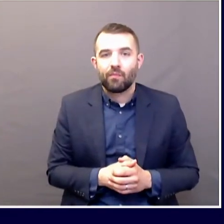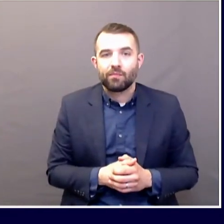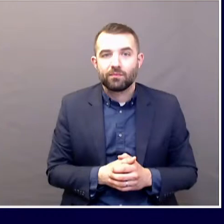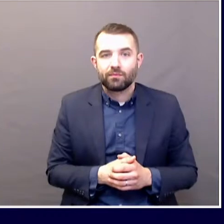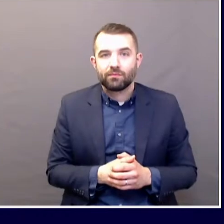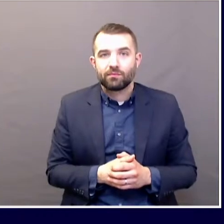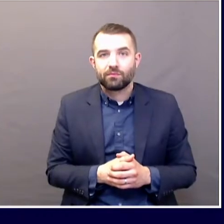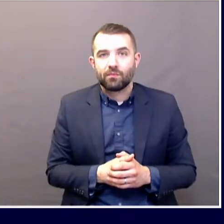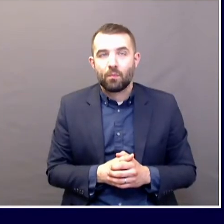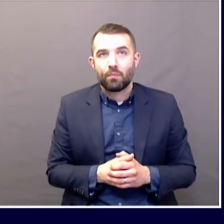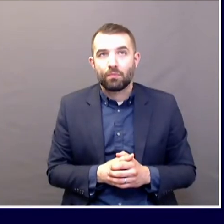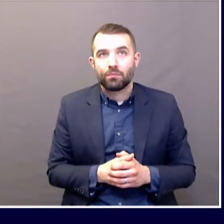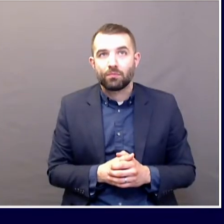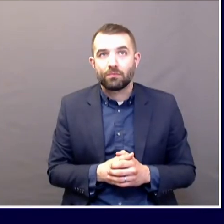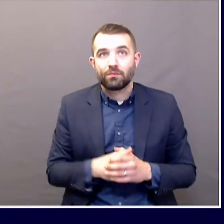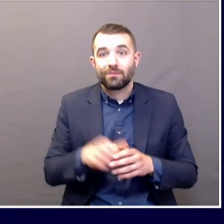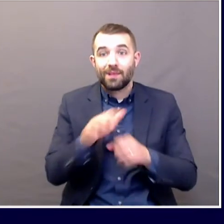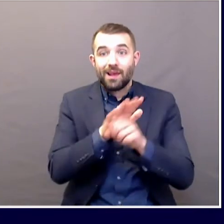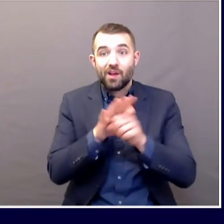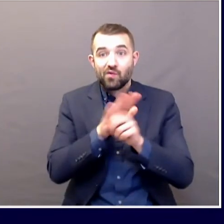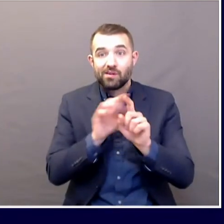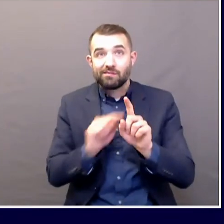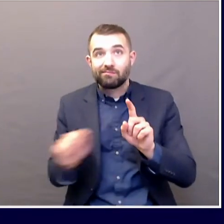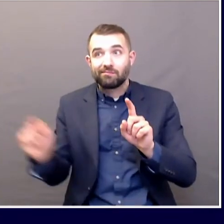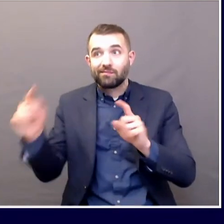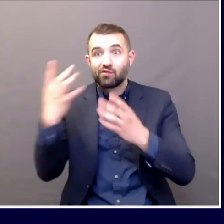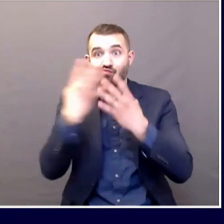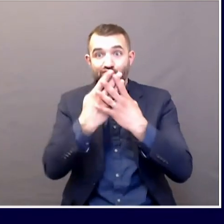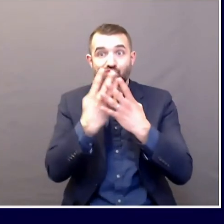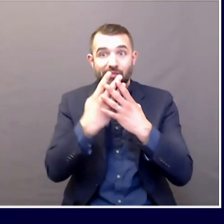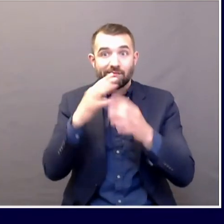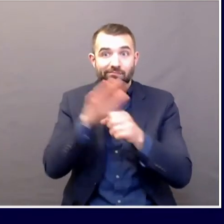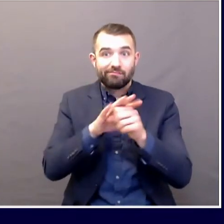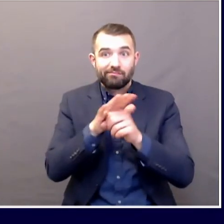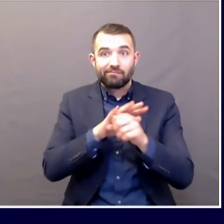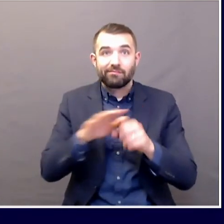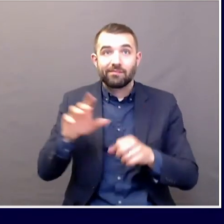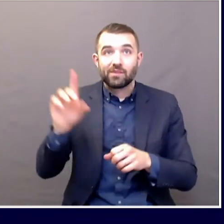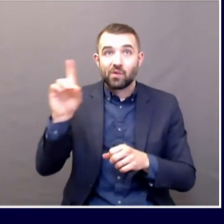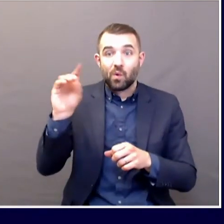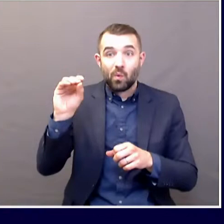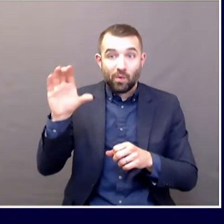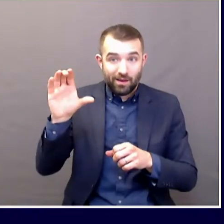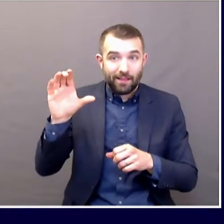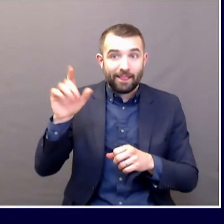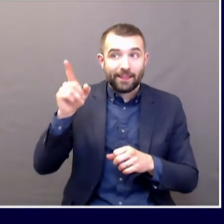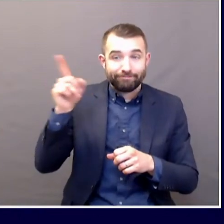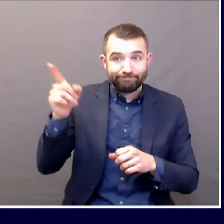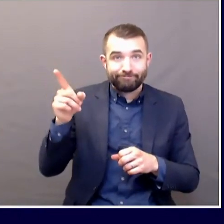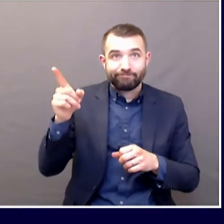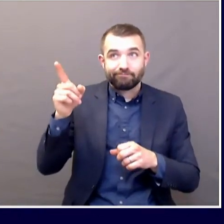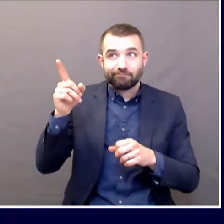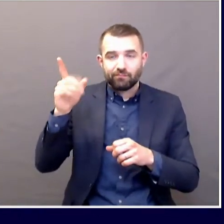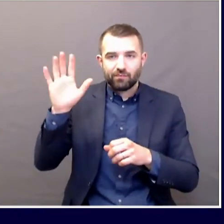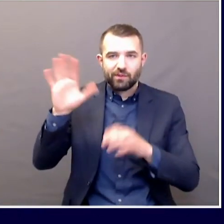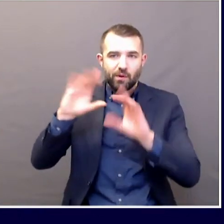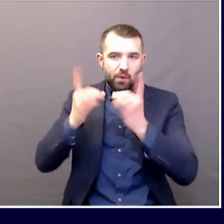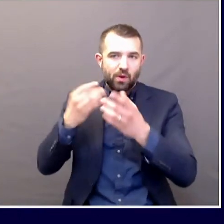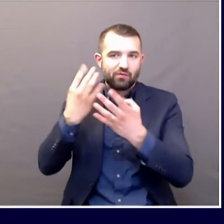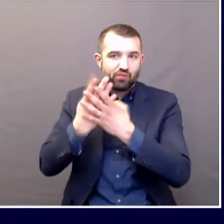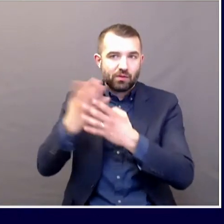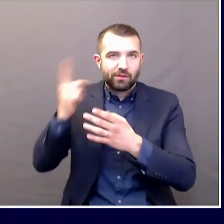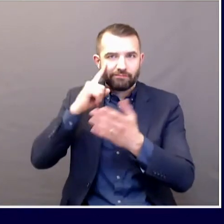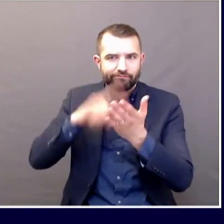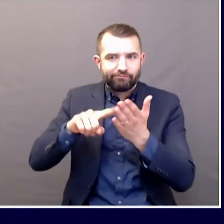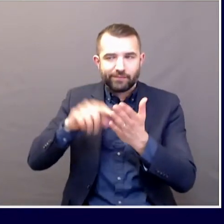worked with the Maine Department of Corrections. Indeed, we check in with them every single day and made sure that that process was something